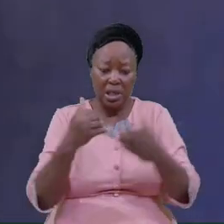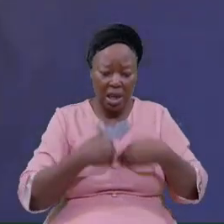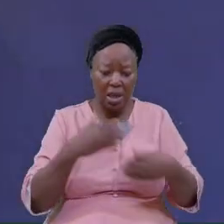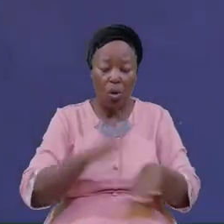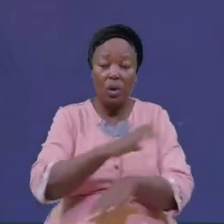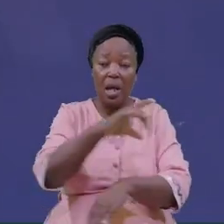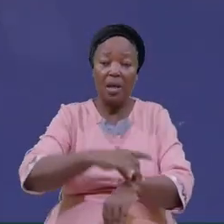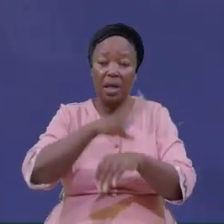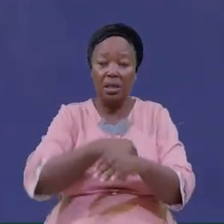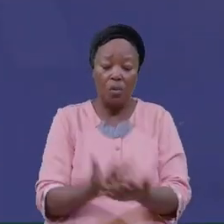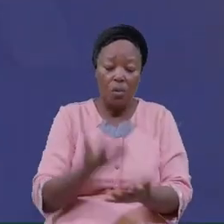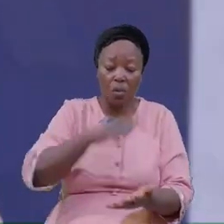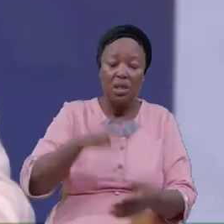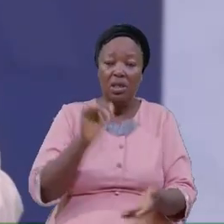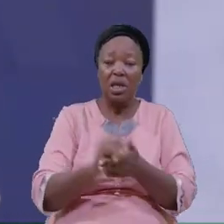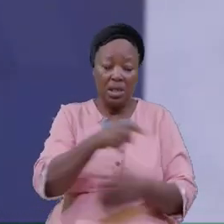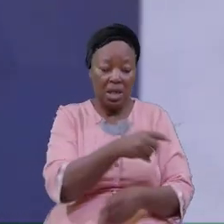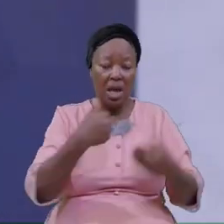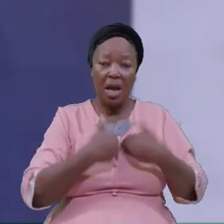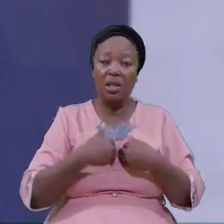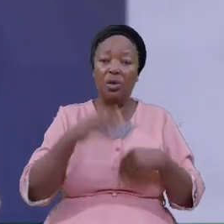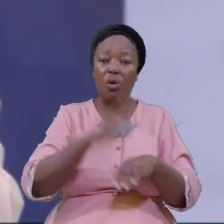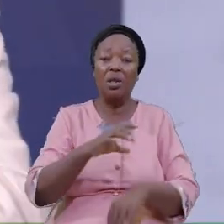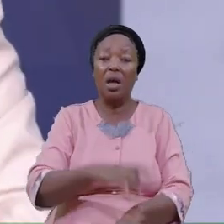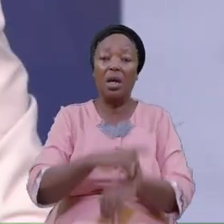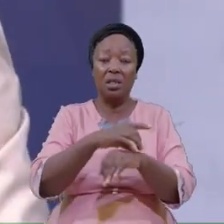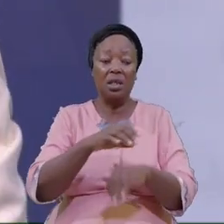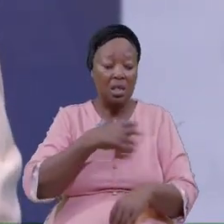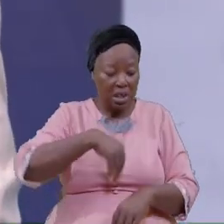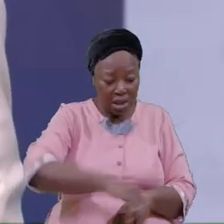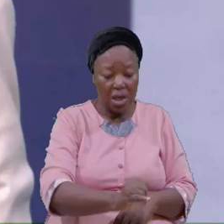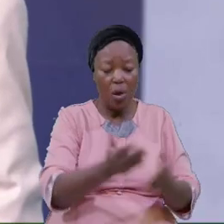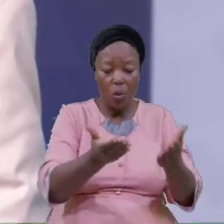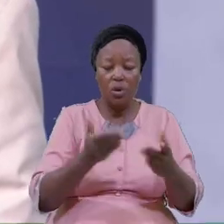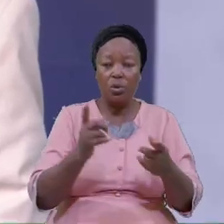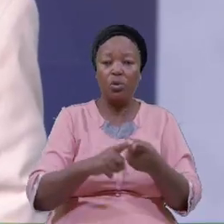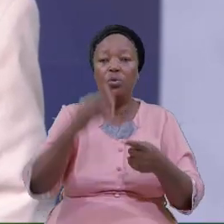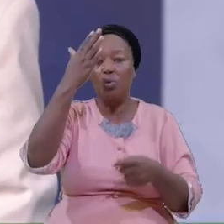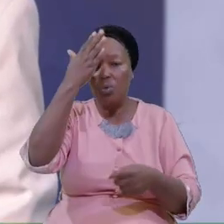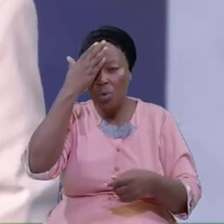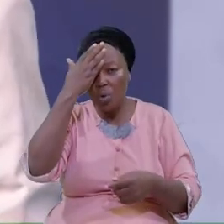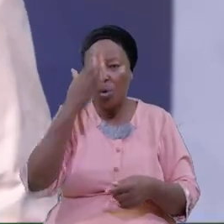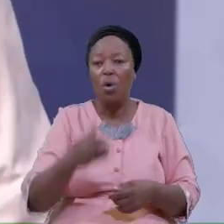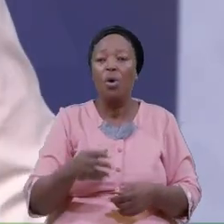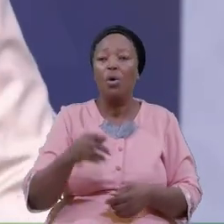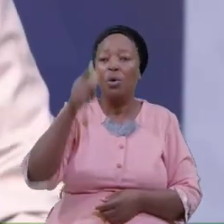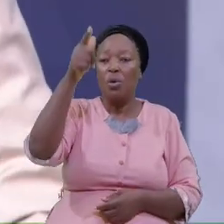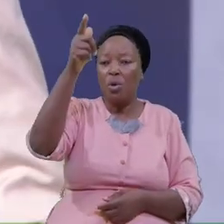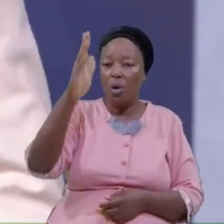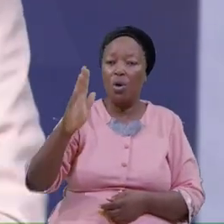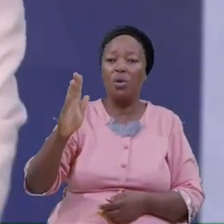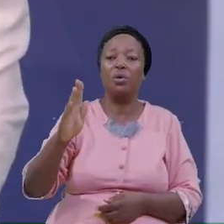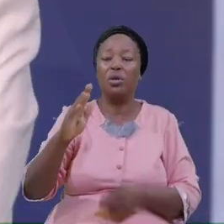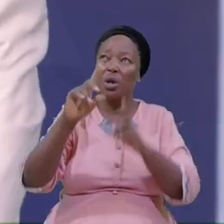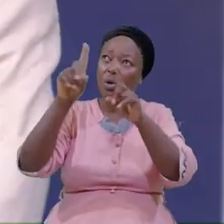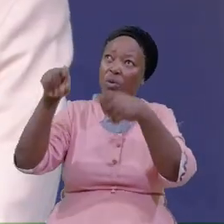the riches he had on earth, he still wanted to know who will ascend to the hill of the Lord. David avec tout